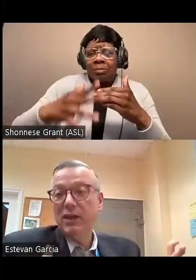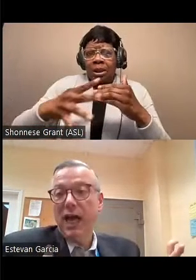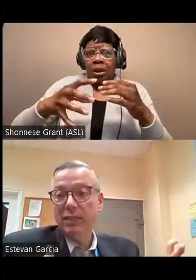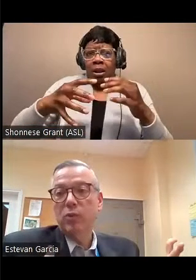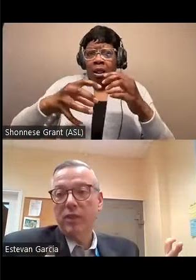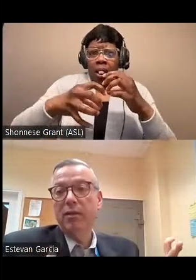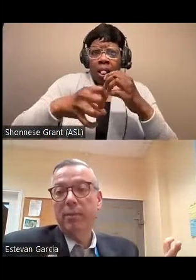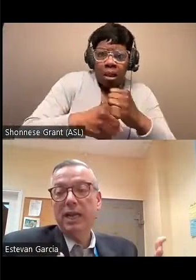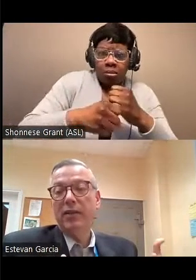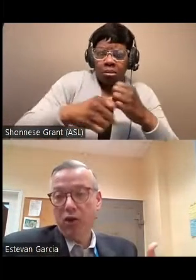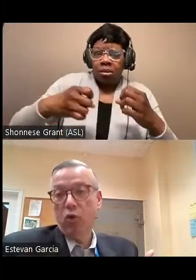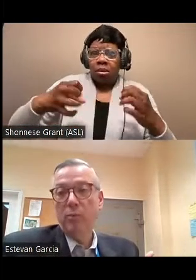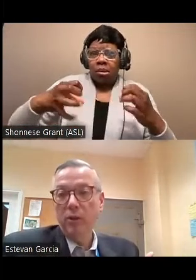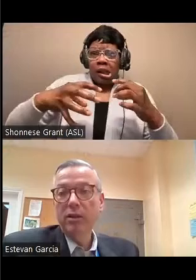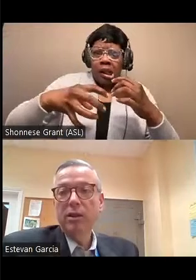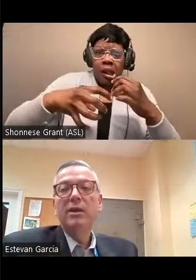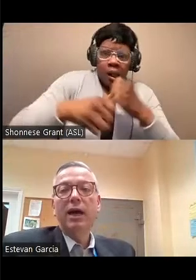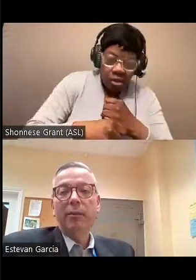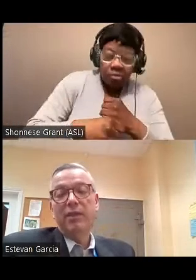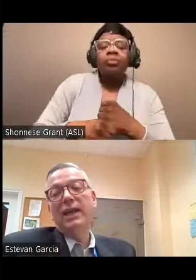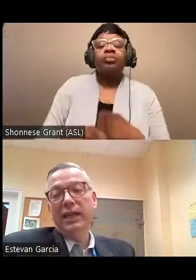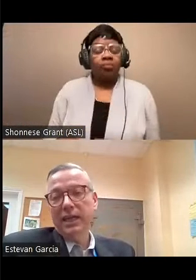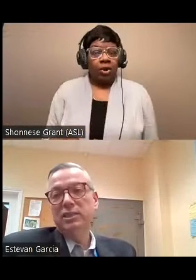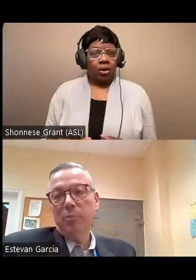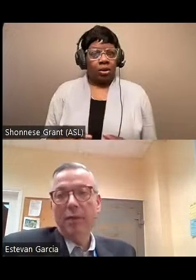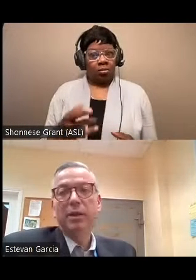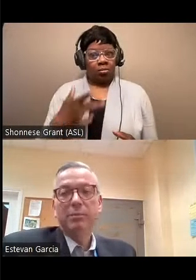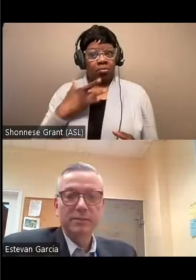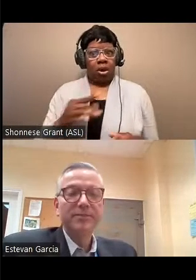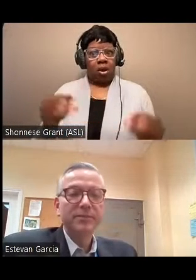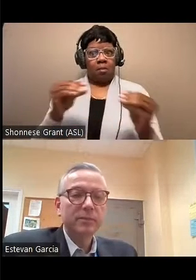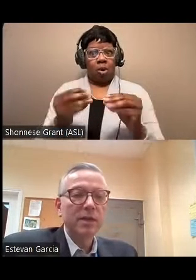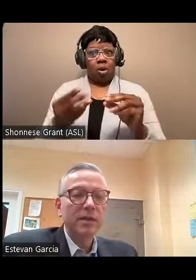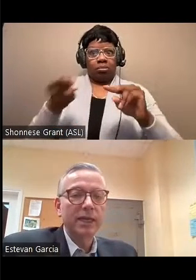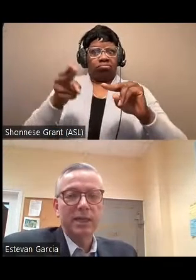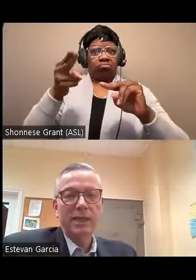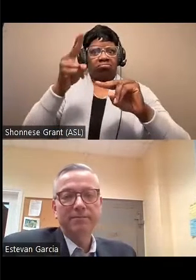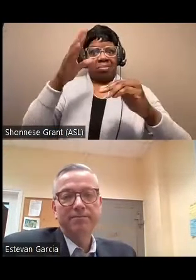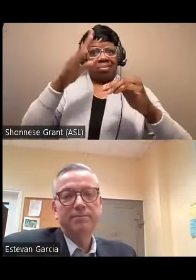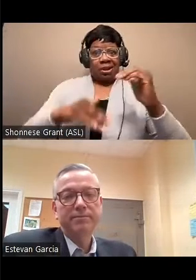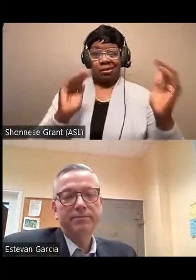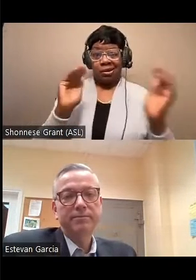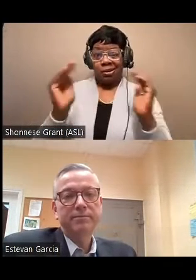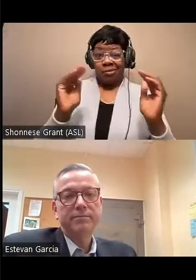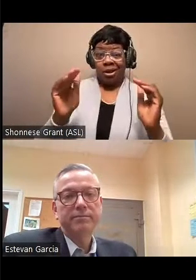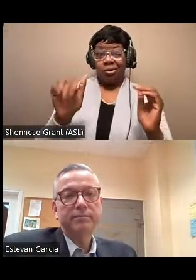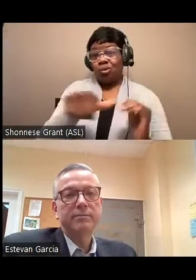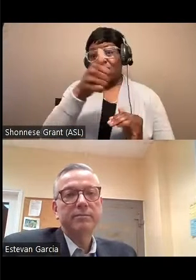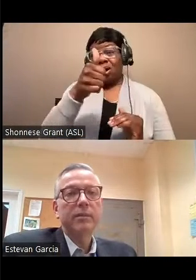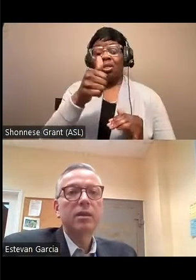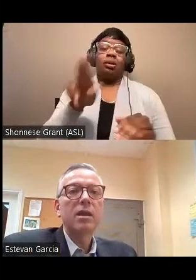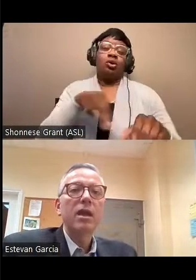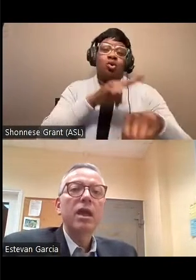to have clots within the body than normal, and that can lead to problems. Next slide.